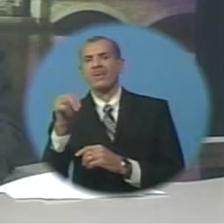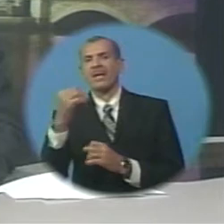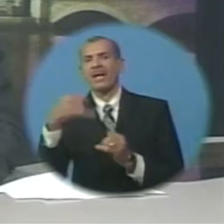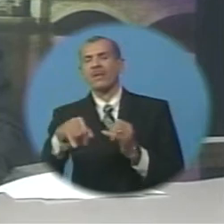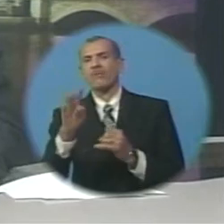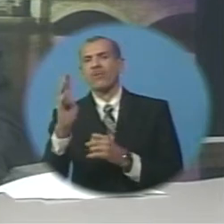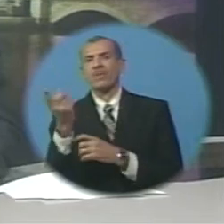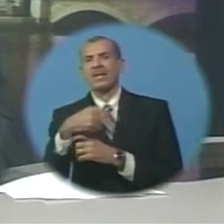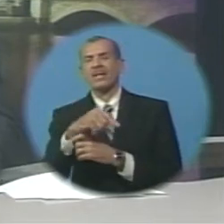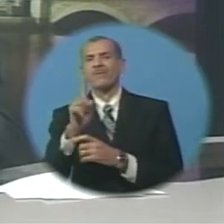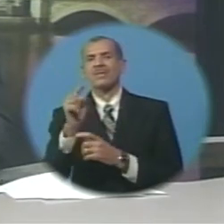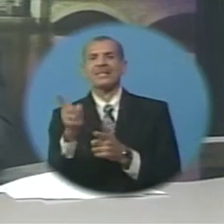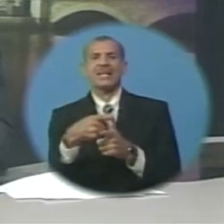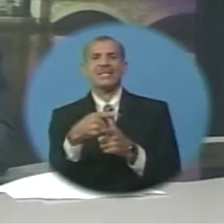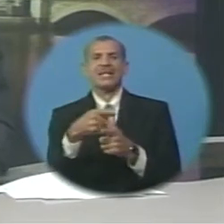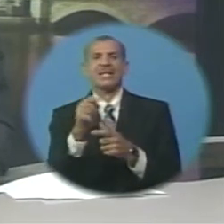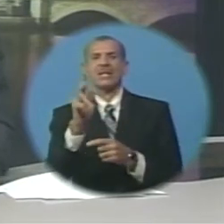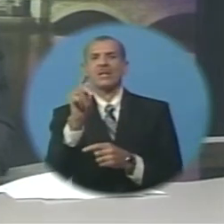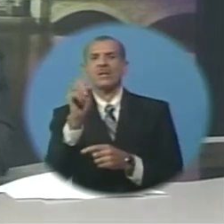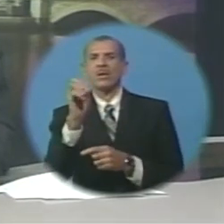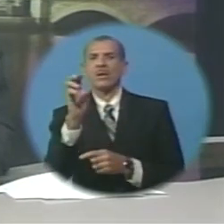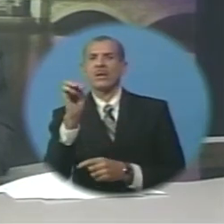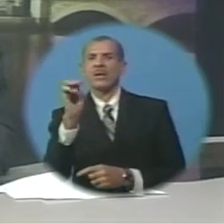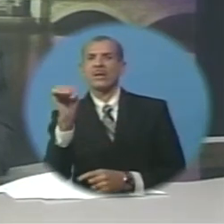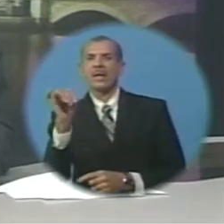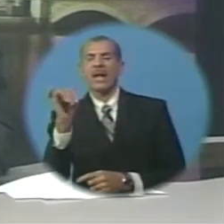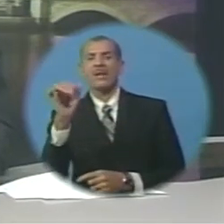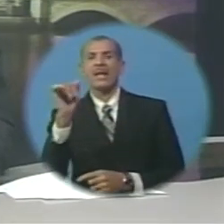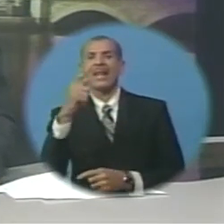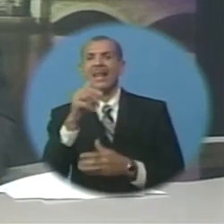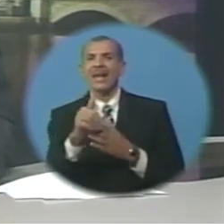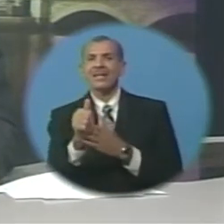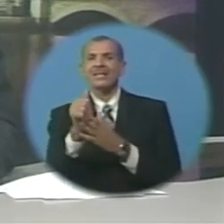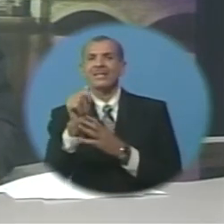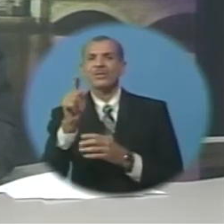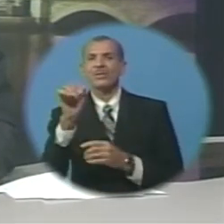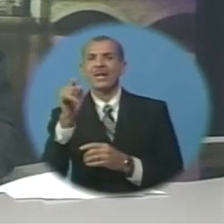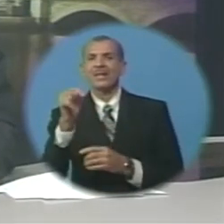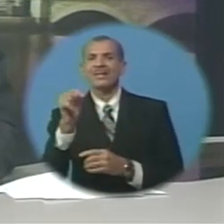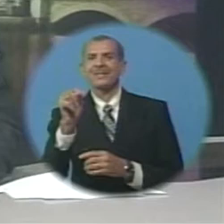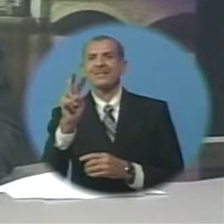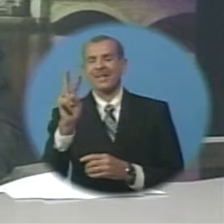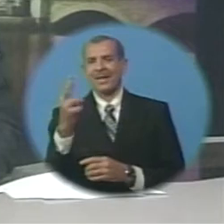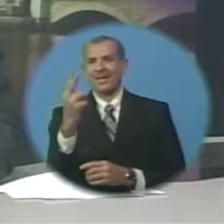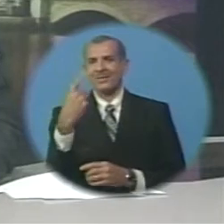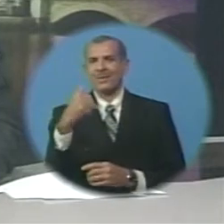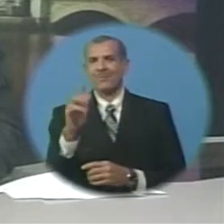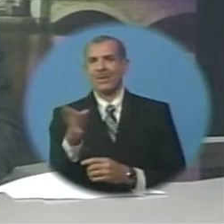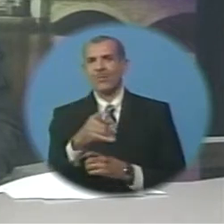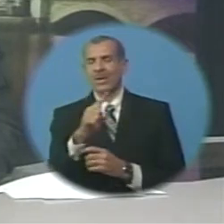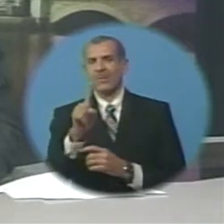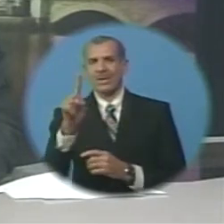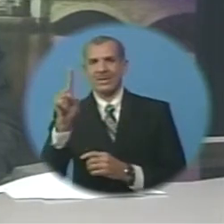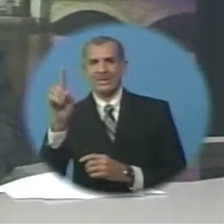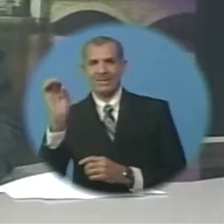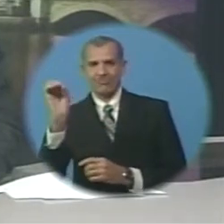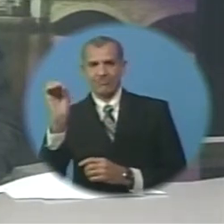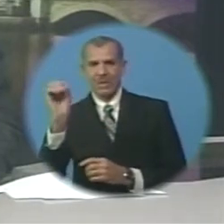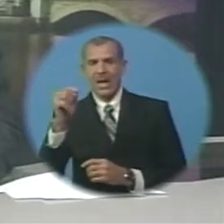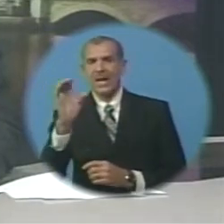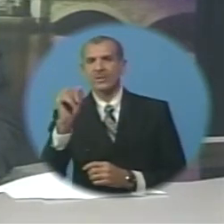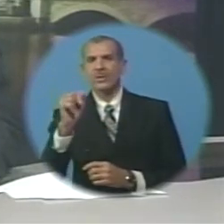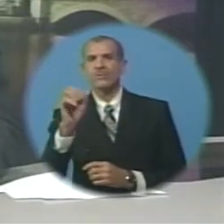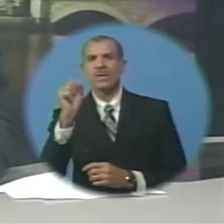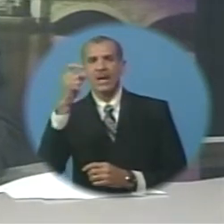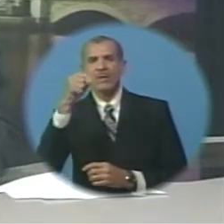in their first test in Harare. Dumith Karunaratne led the Sri Lankan second innings, batting today with 110. So scores Sri